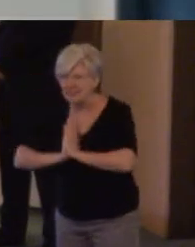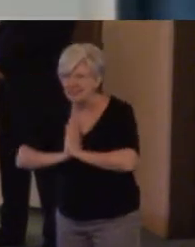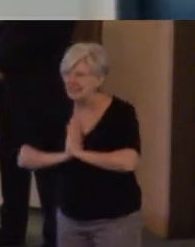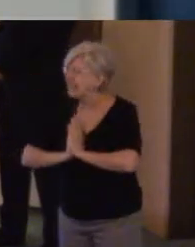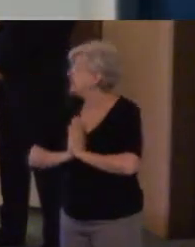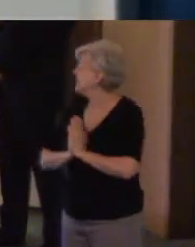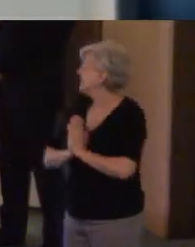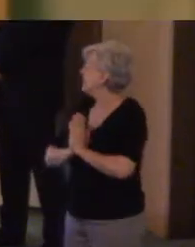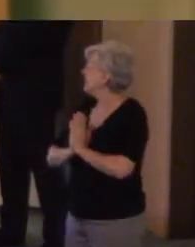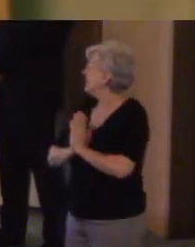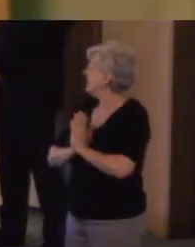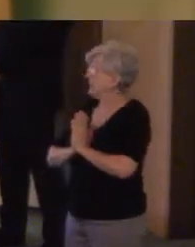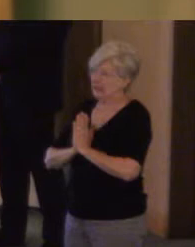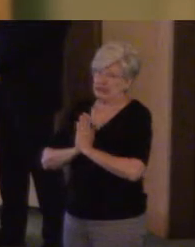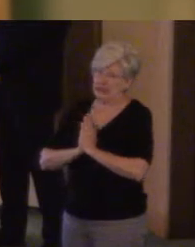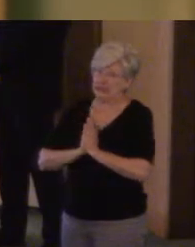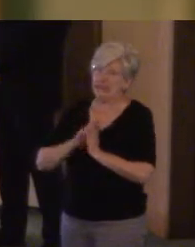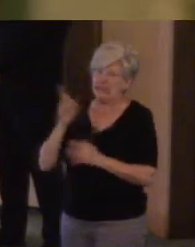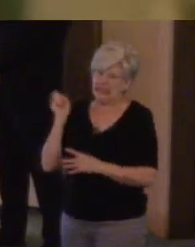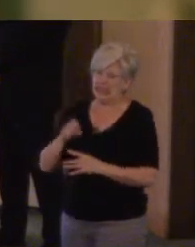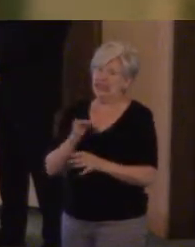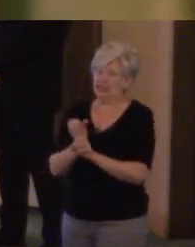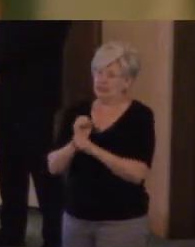1,527,503 prayer requests.